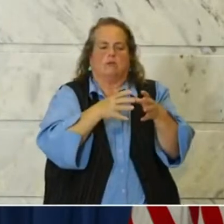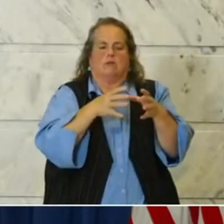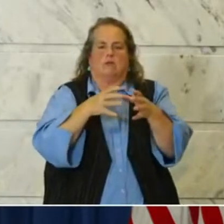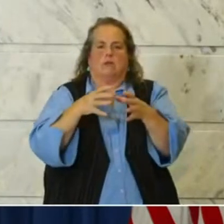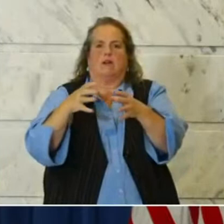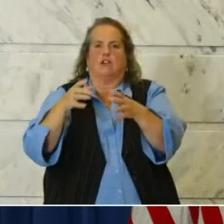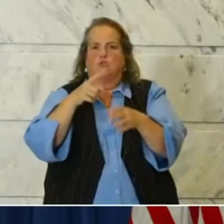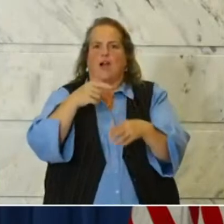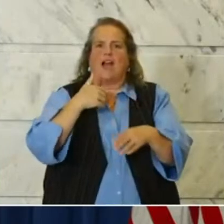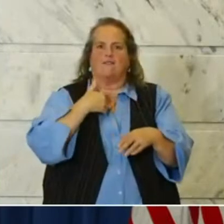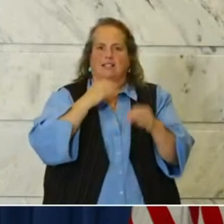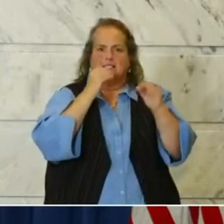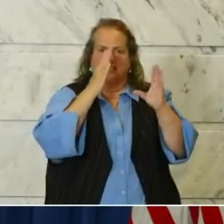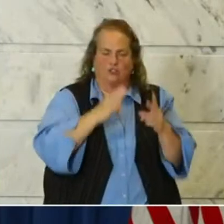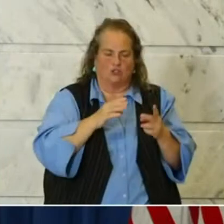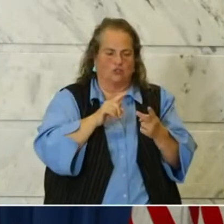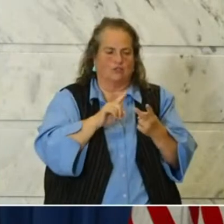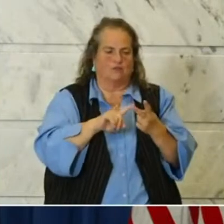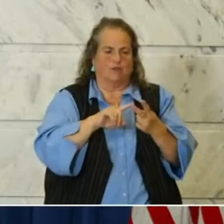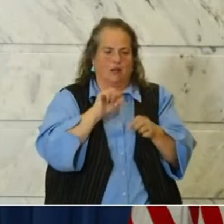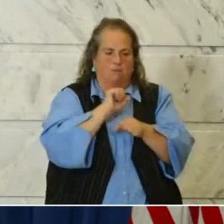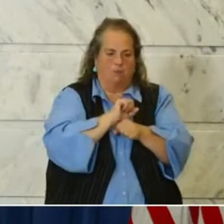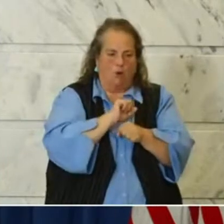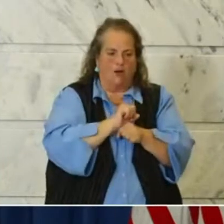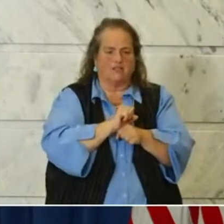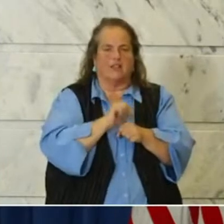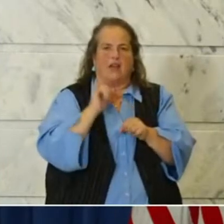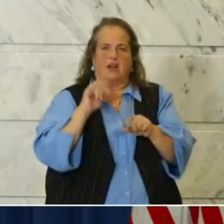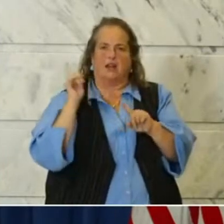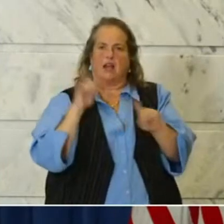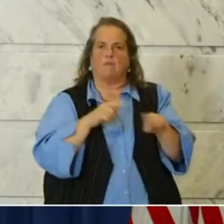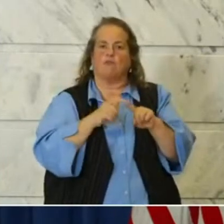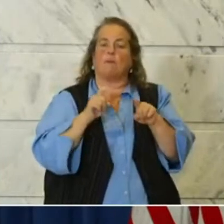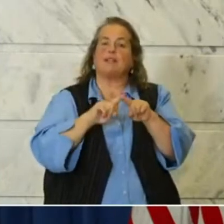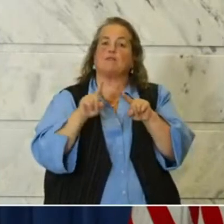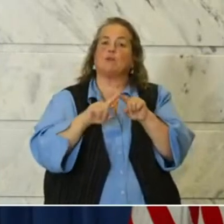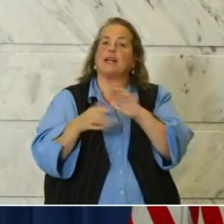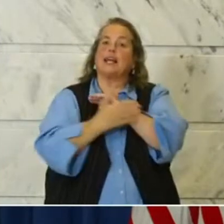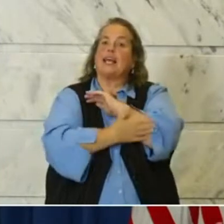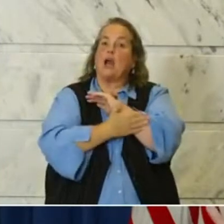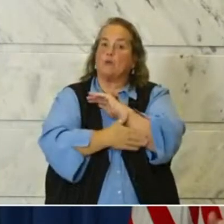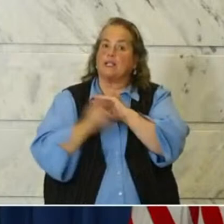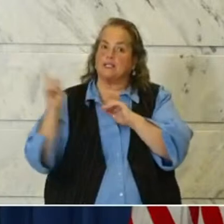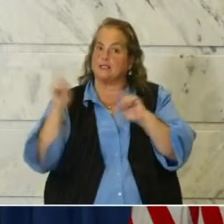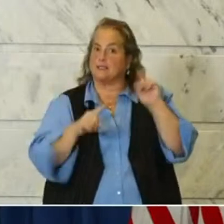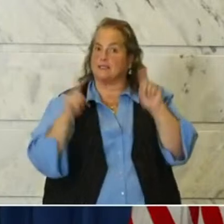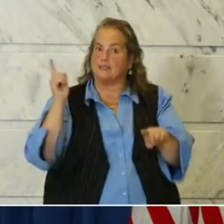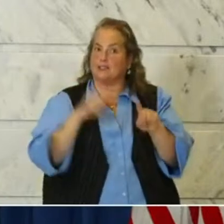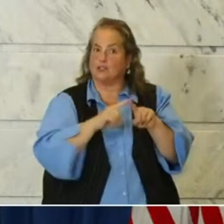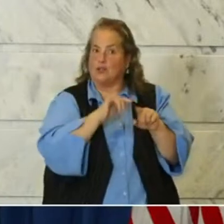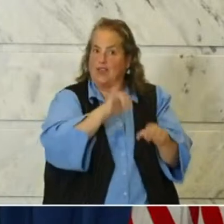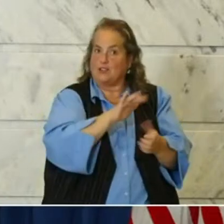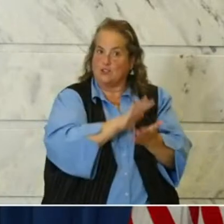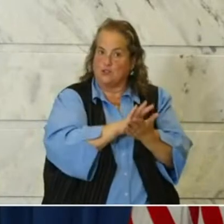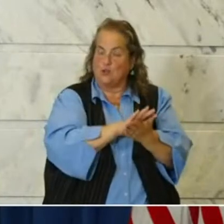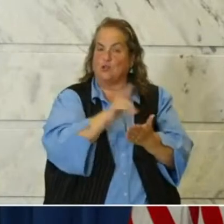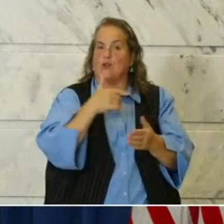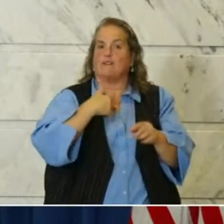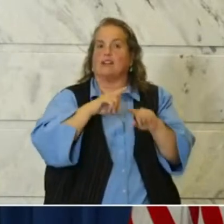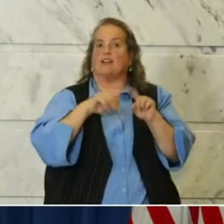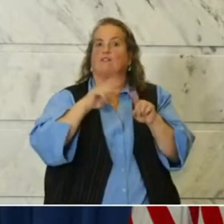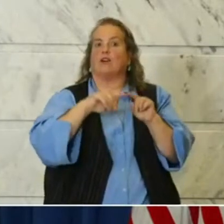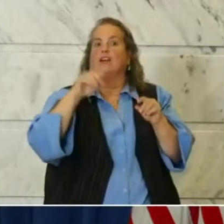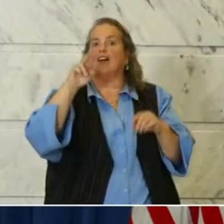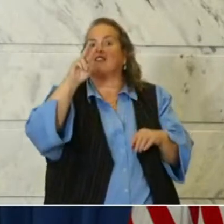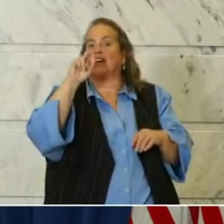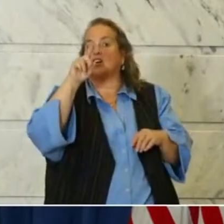have certainly teachers, employees that come in from different counties and different regions. You got vendors that come in